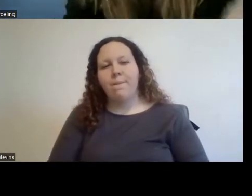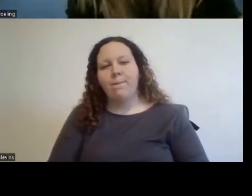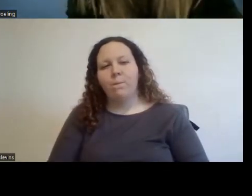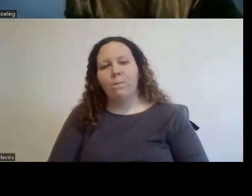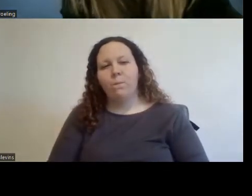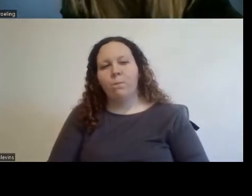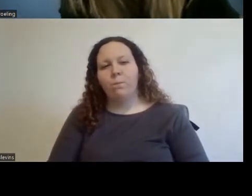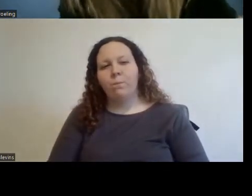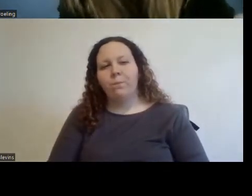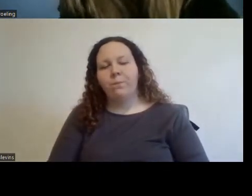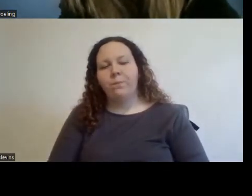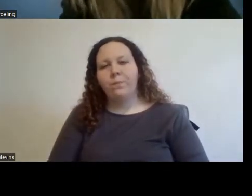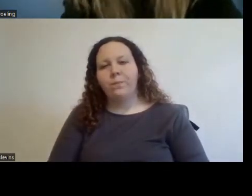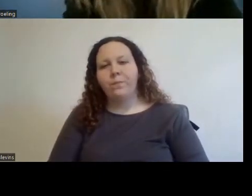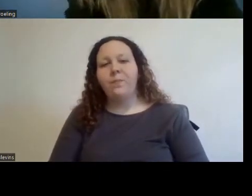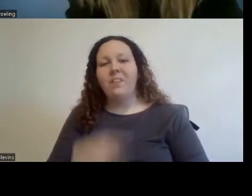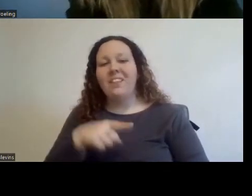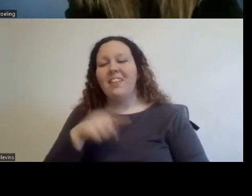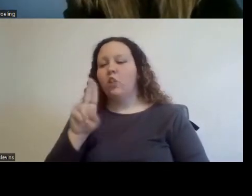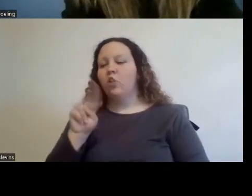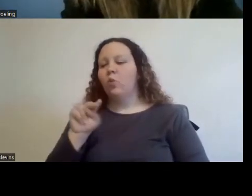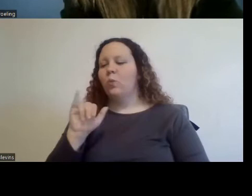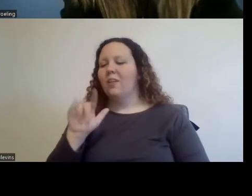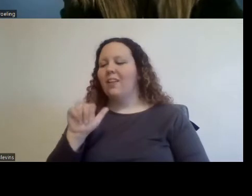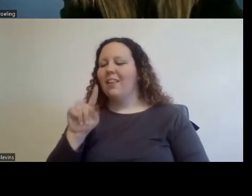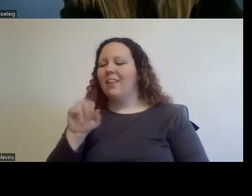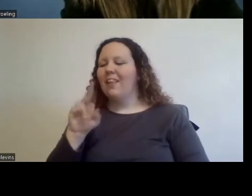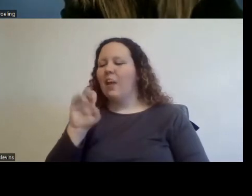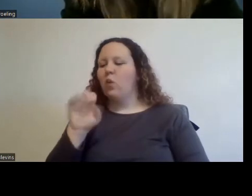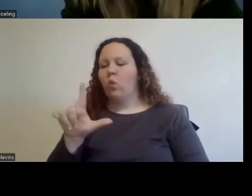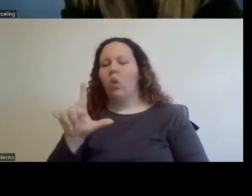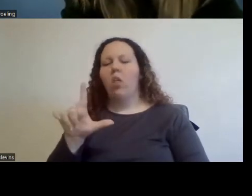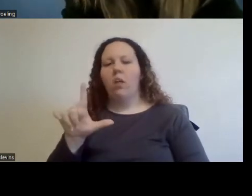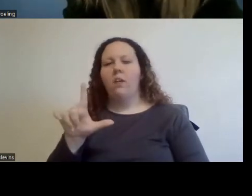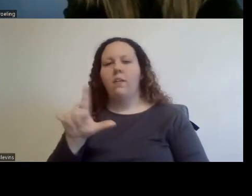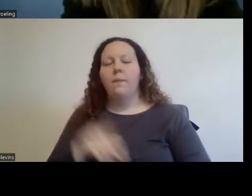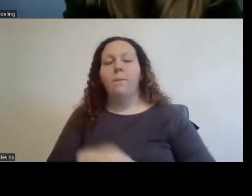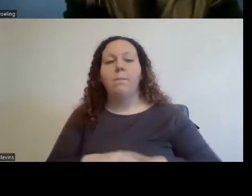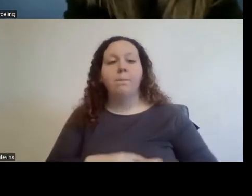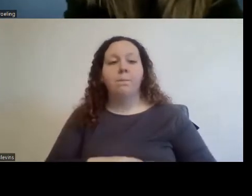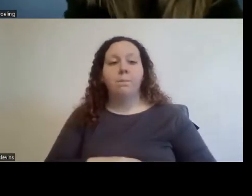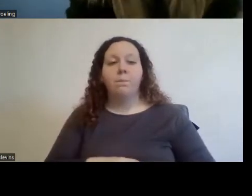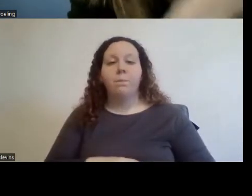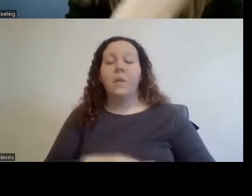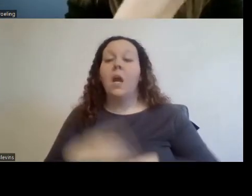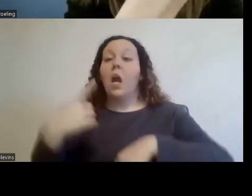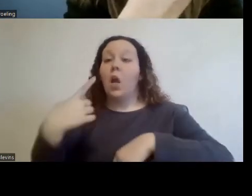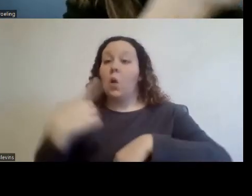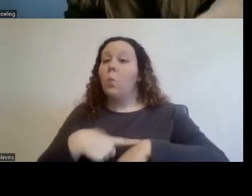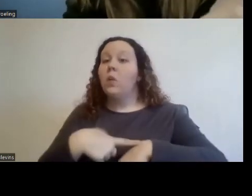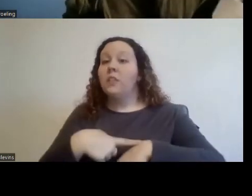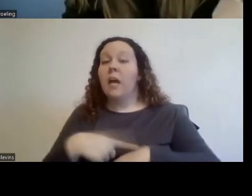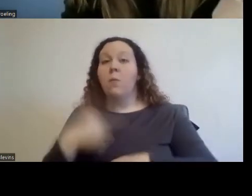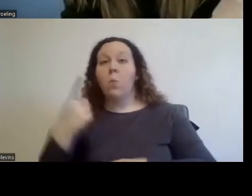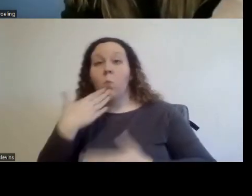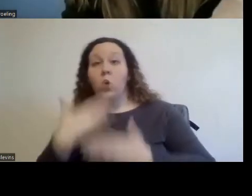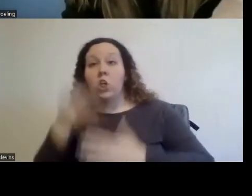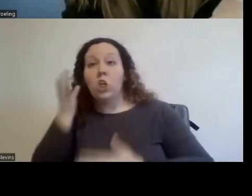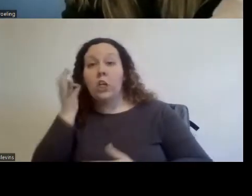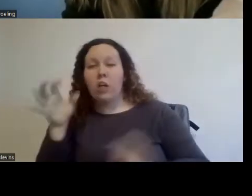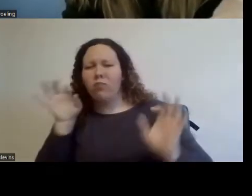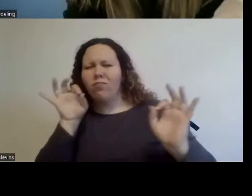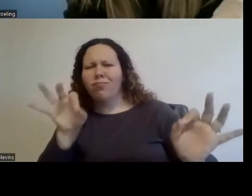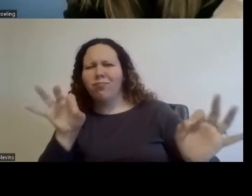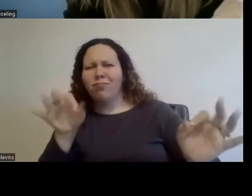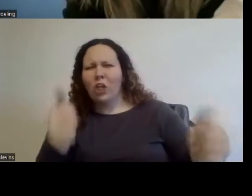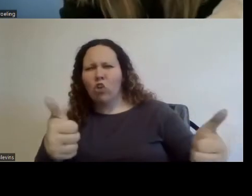Okay, this is the unilateral. Because at one time it was like, oh, you have one good ear, you're good.